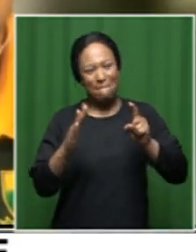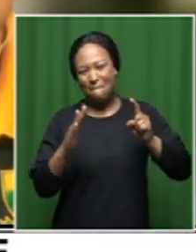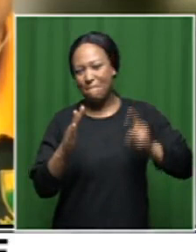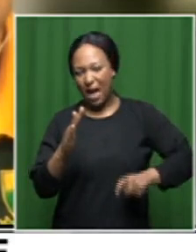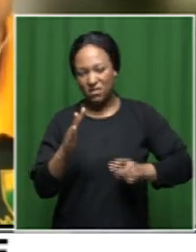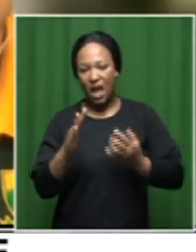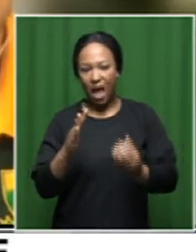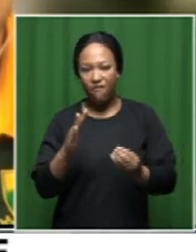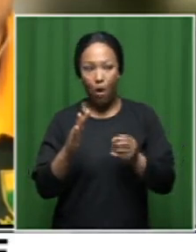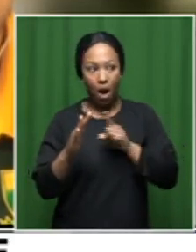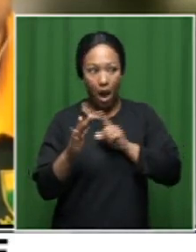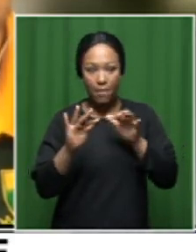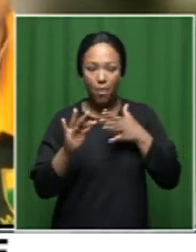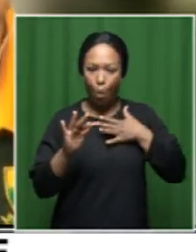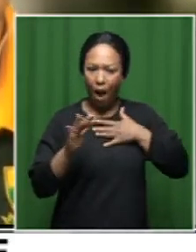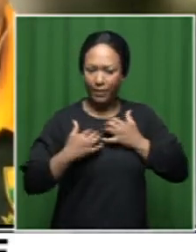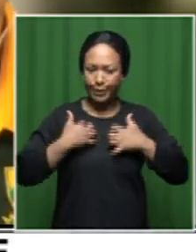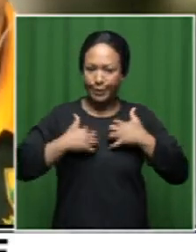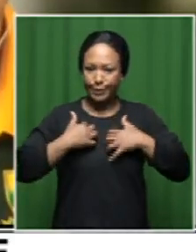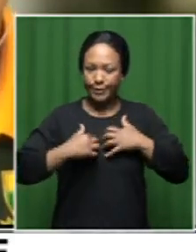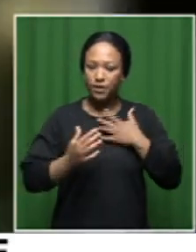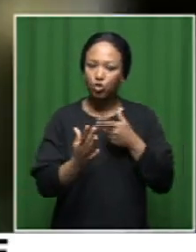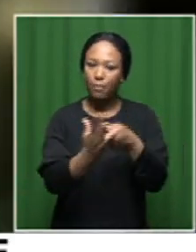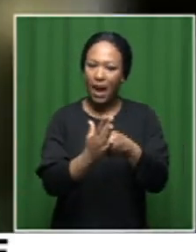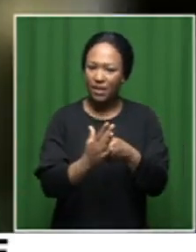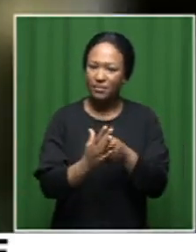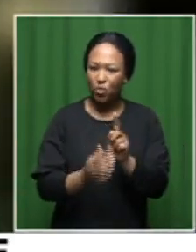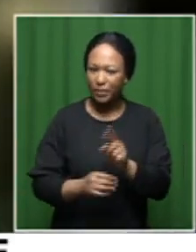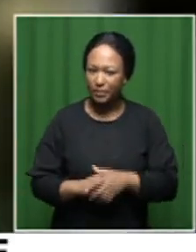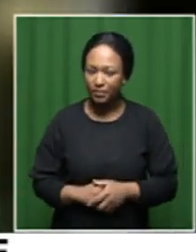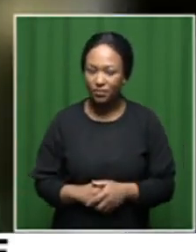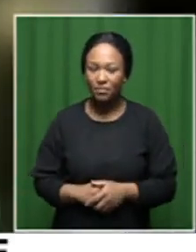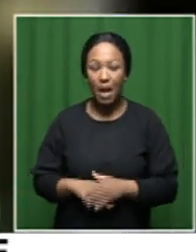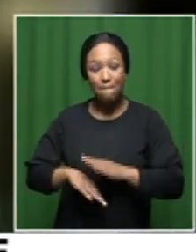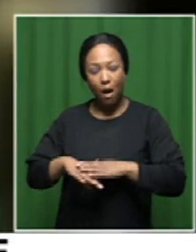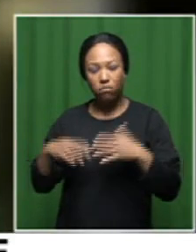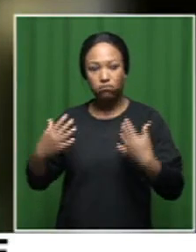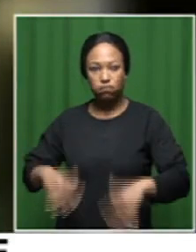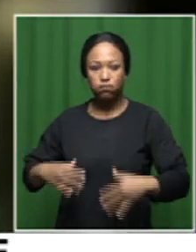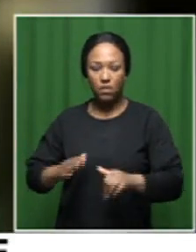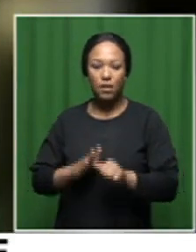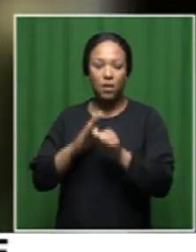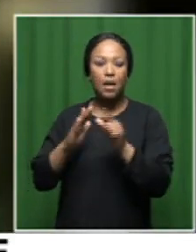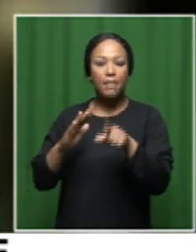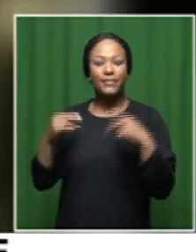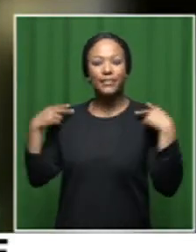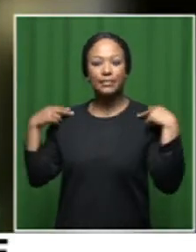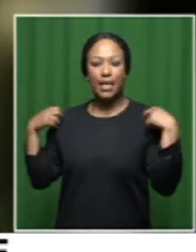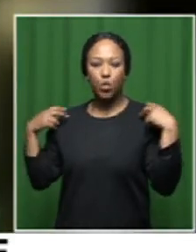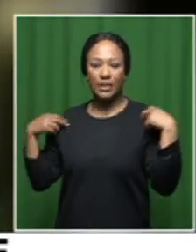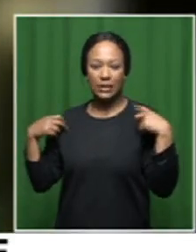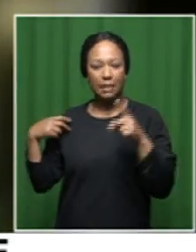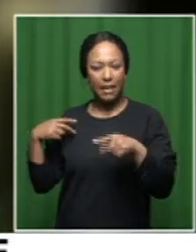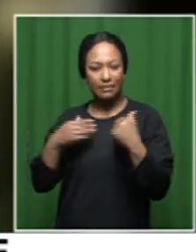demand on the property market? Yes, I mean, I think definitely security. There's a huge demand for security estates and security properties in